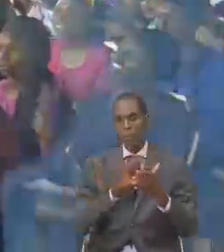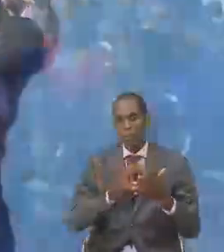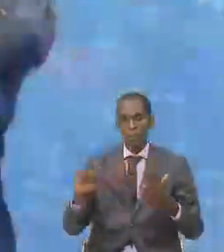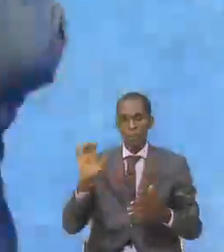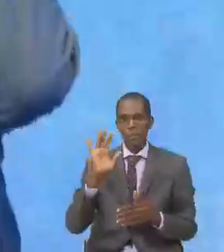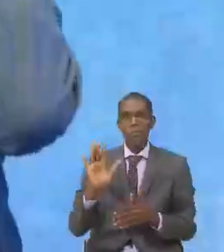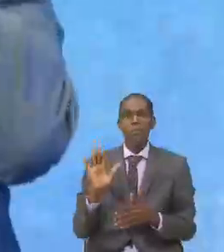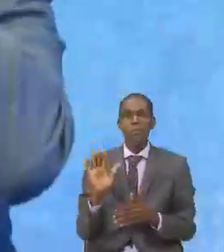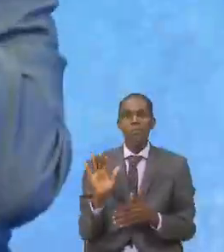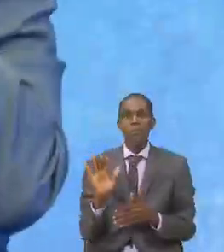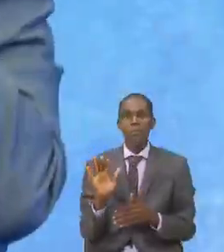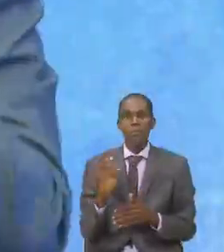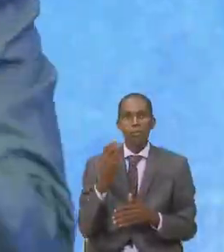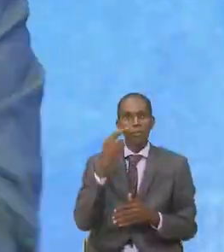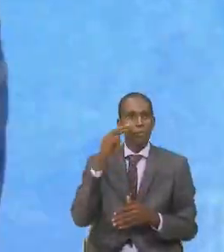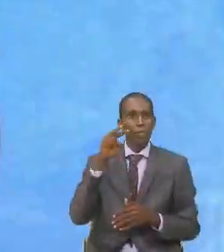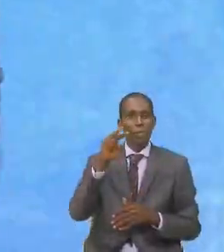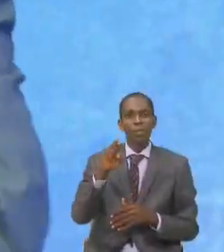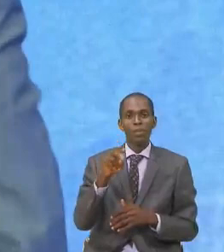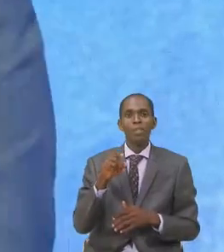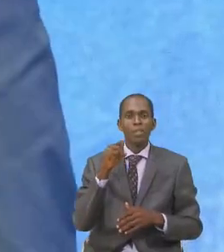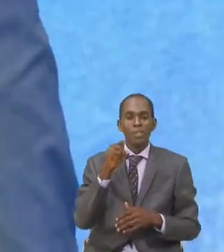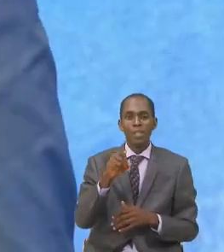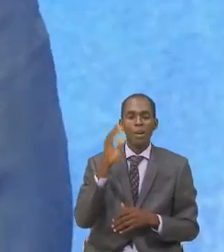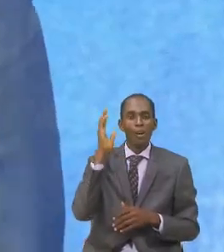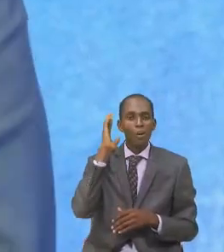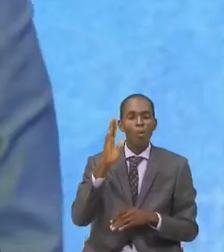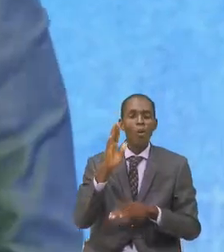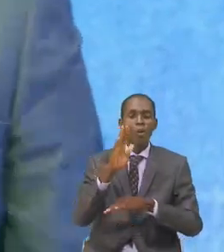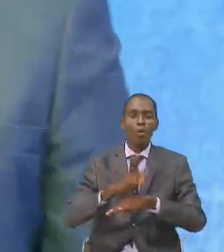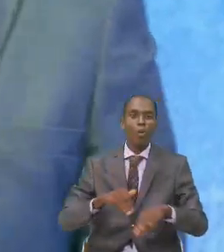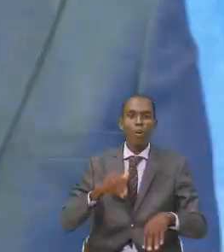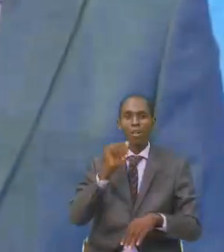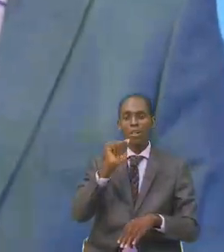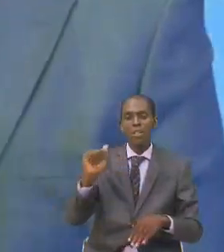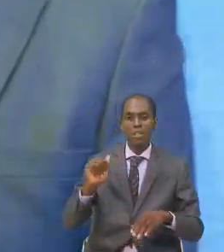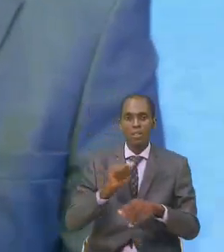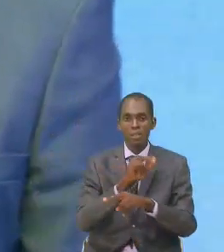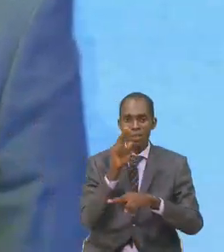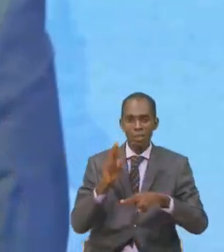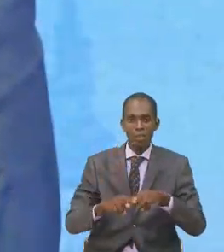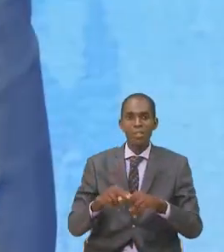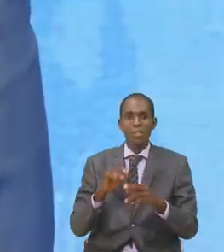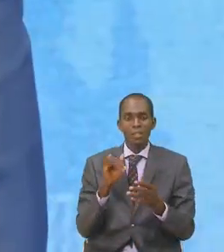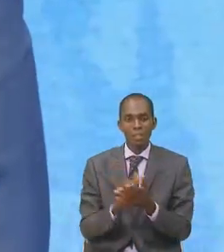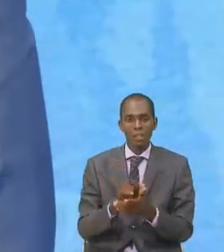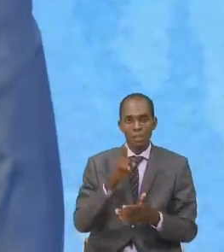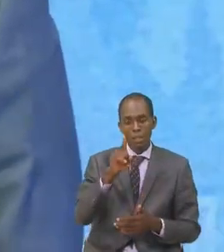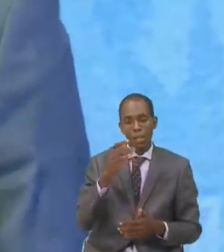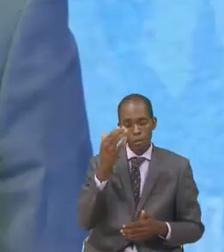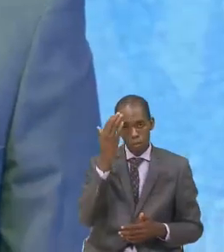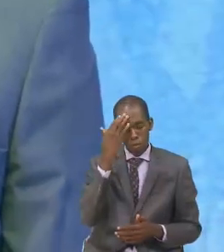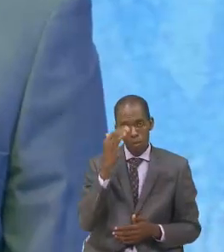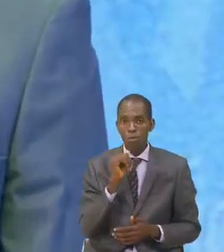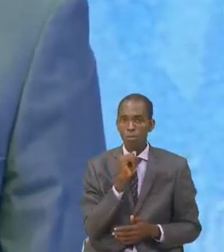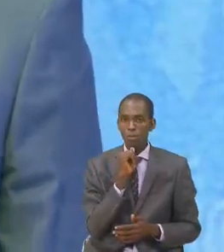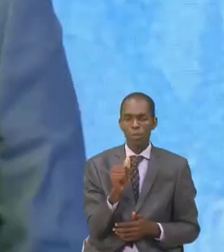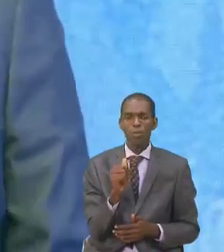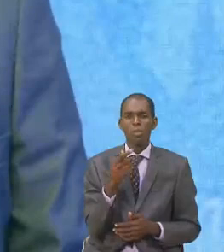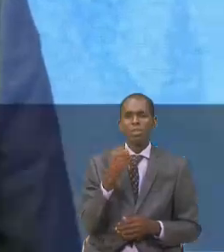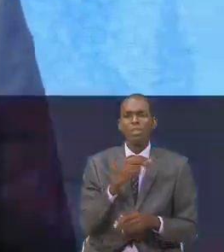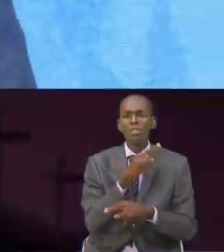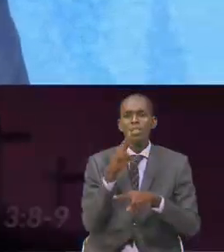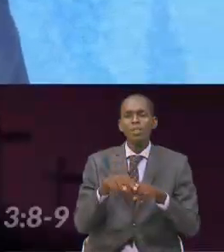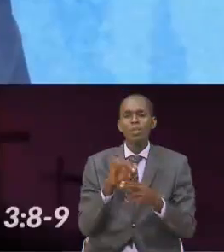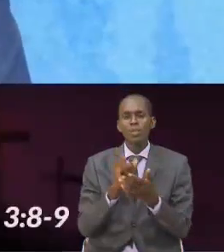chapter 55. I'm reading from verse 5. Behold, thou shalt call a nation